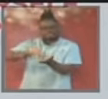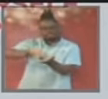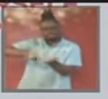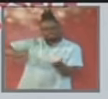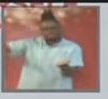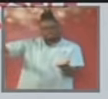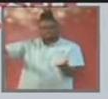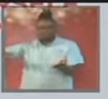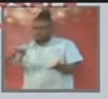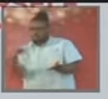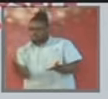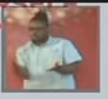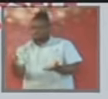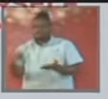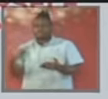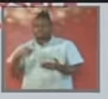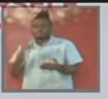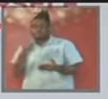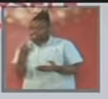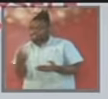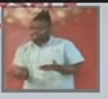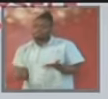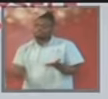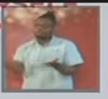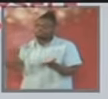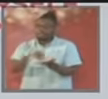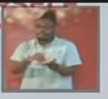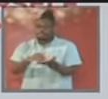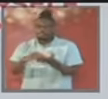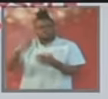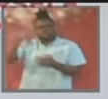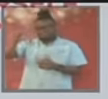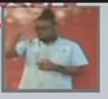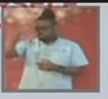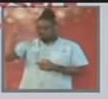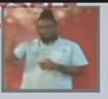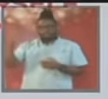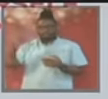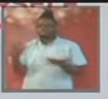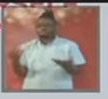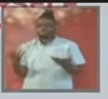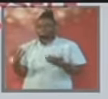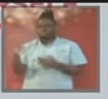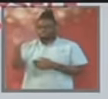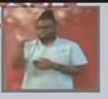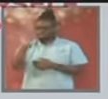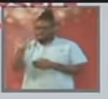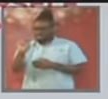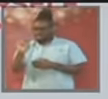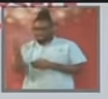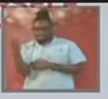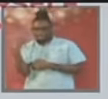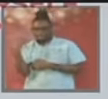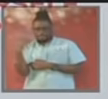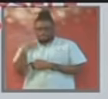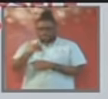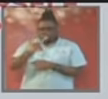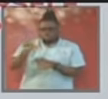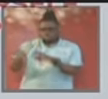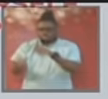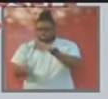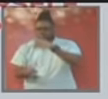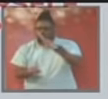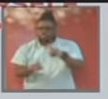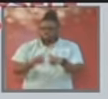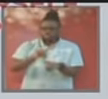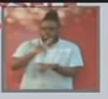to reiterate, because coming out of the questioning on Monday's press conference, and I did make the